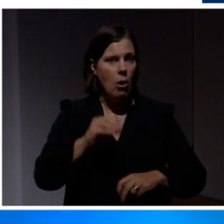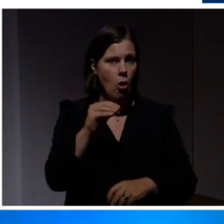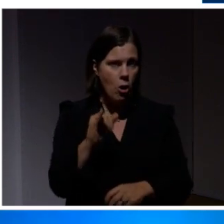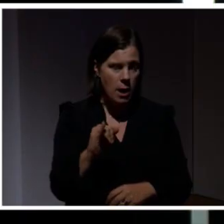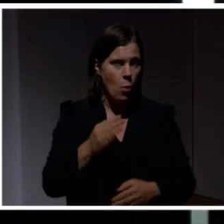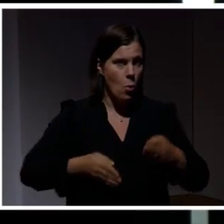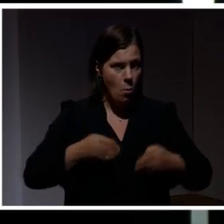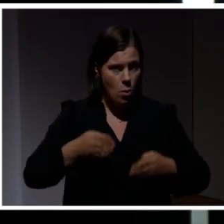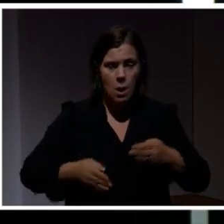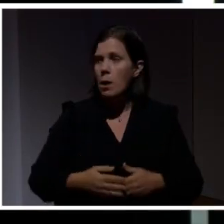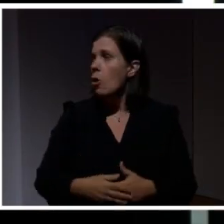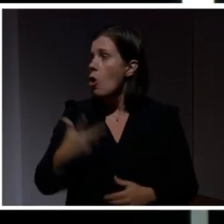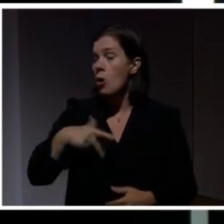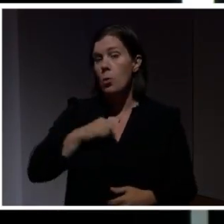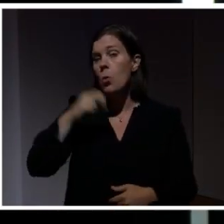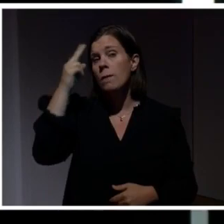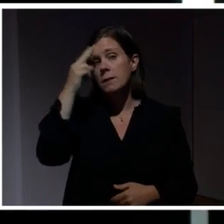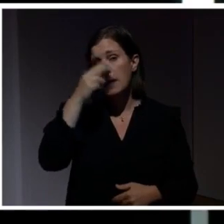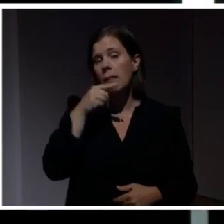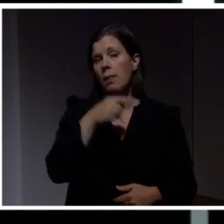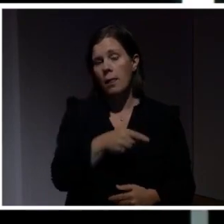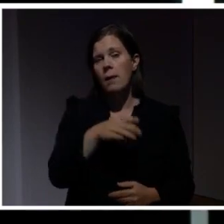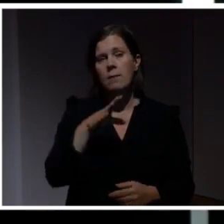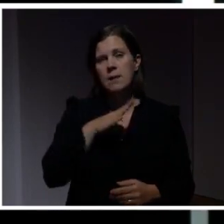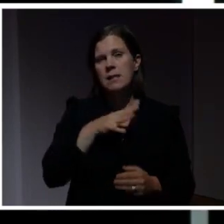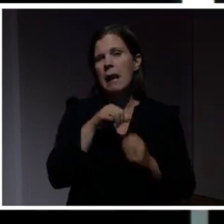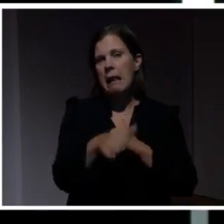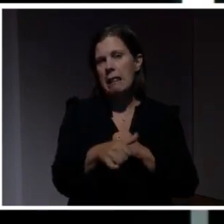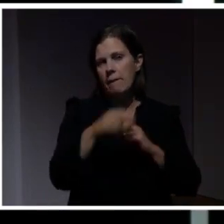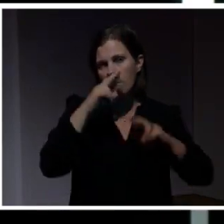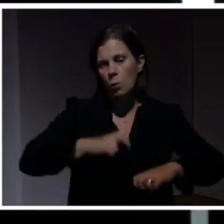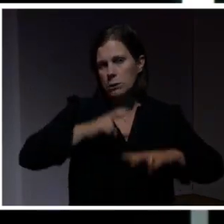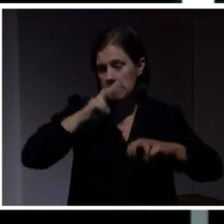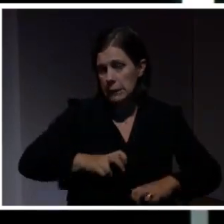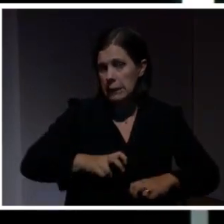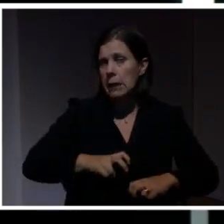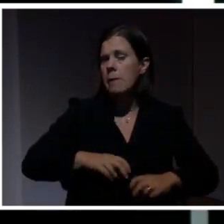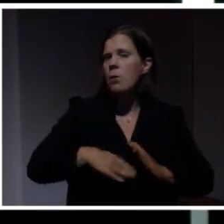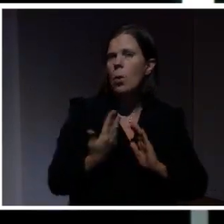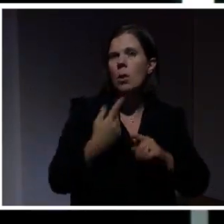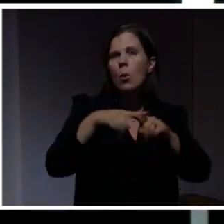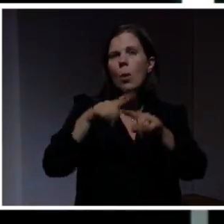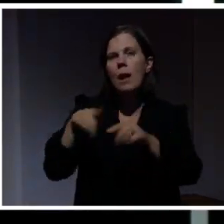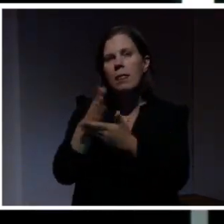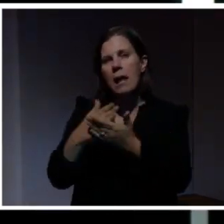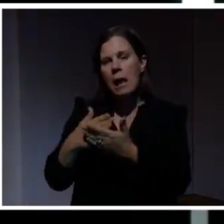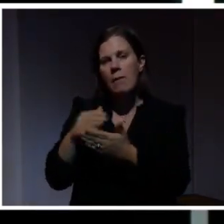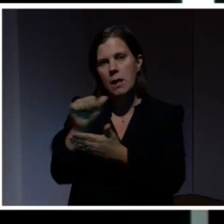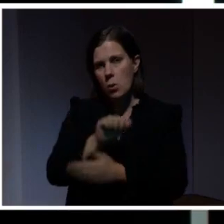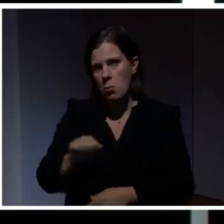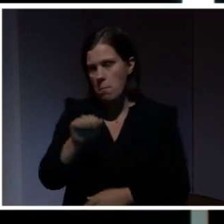and robotics. Actually, at Örebro University, there was some leading researchers, all of them coming from different parts of